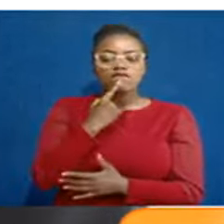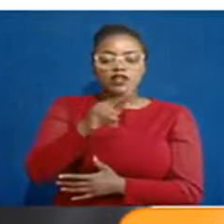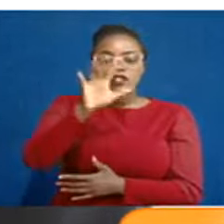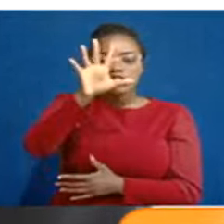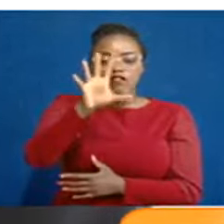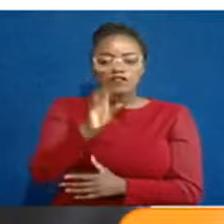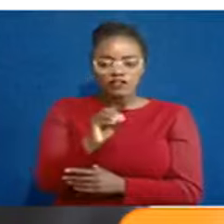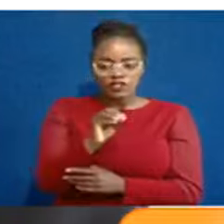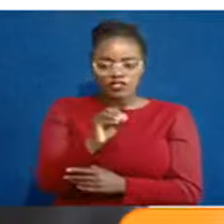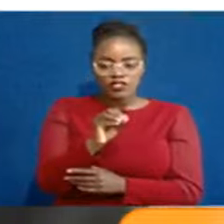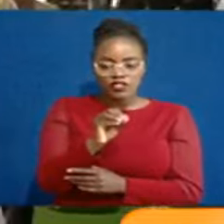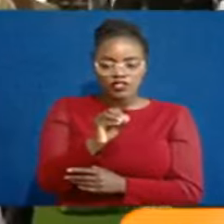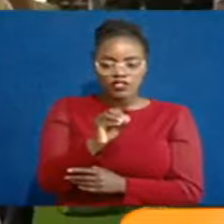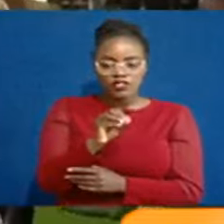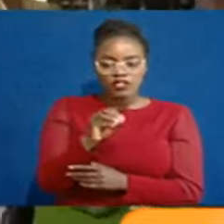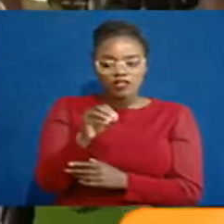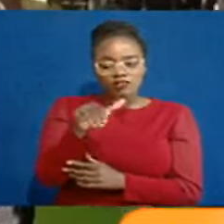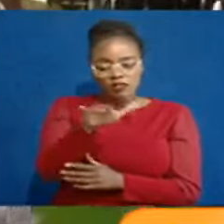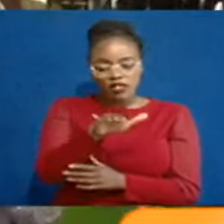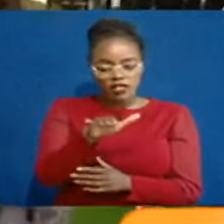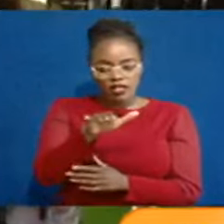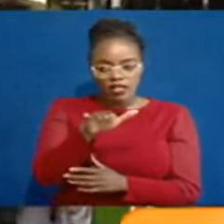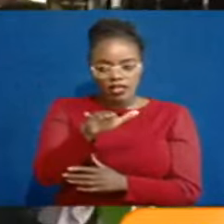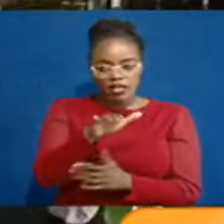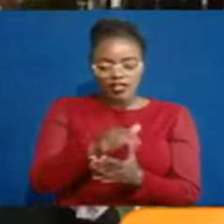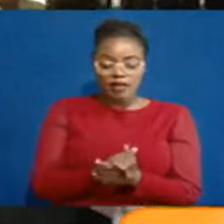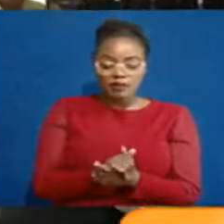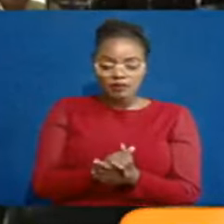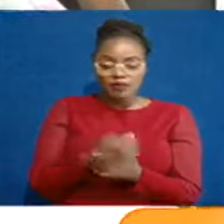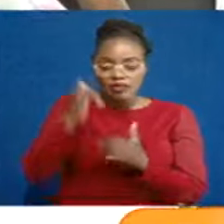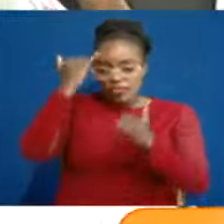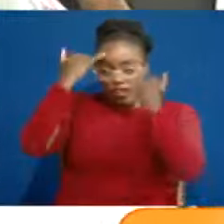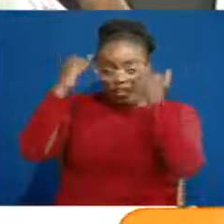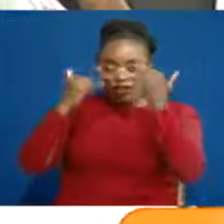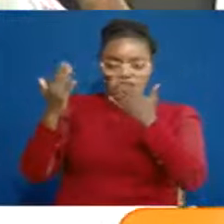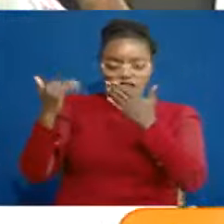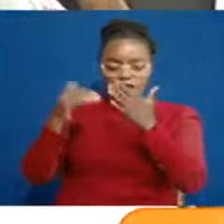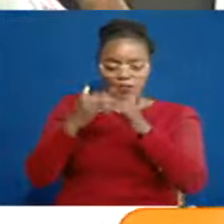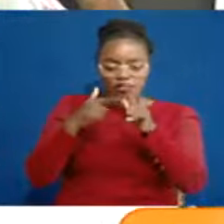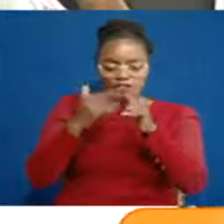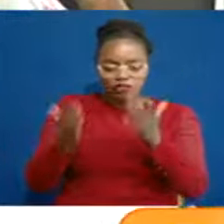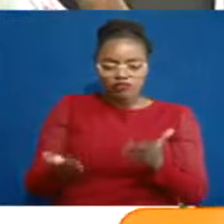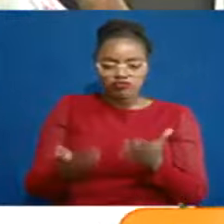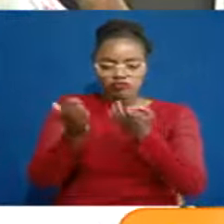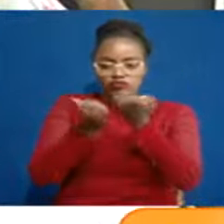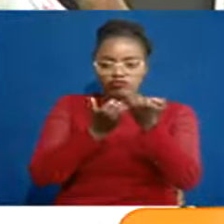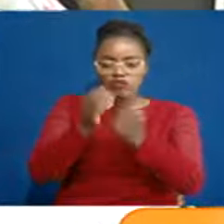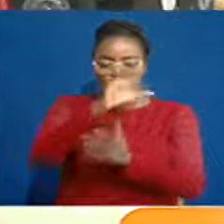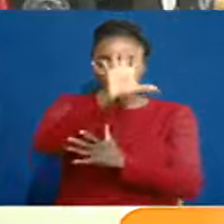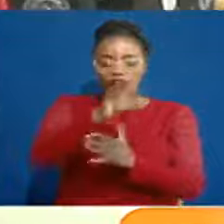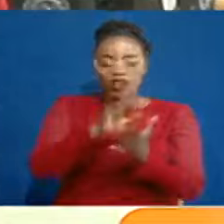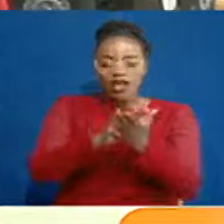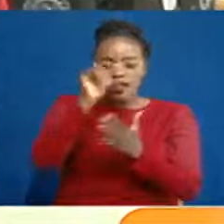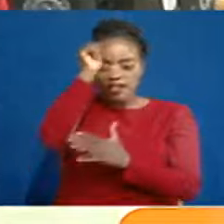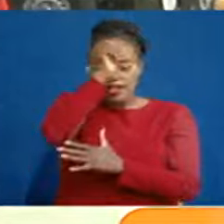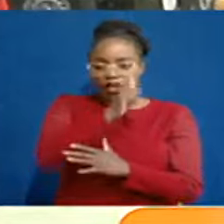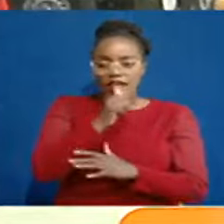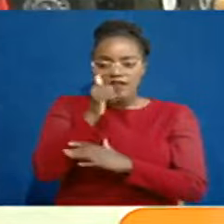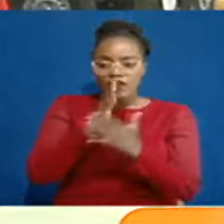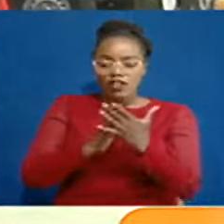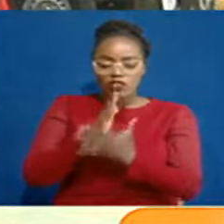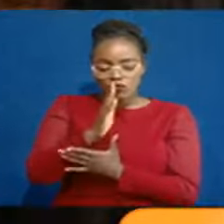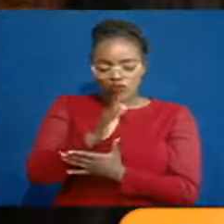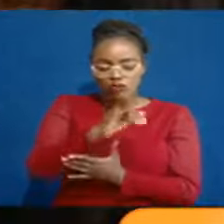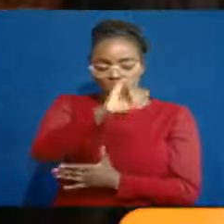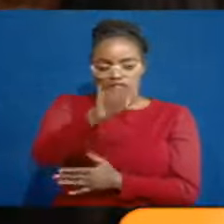150 routes. The initiative is expected to boost trade activities between Africa and Asia through Jomo